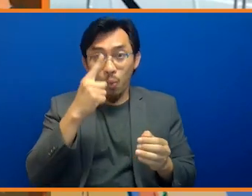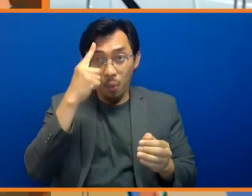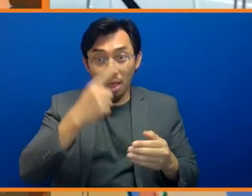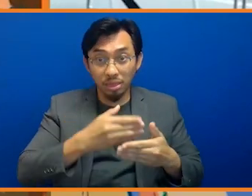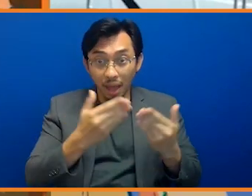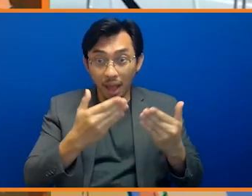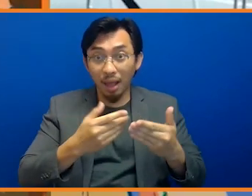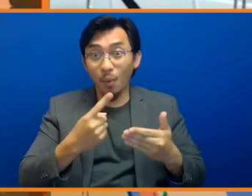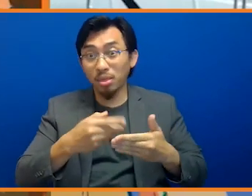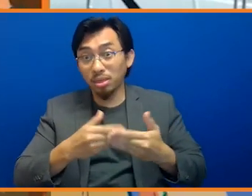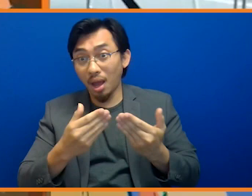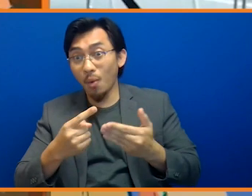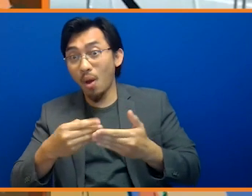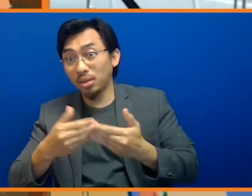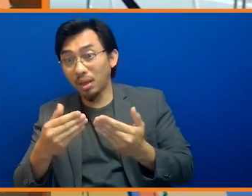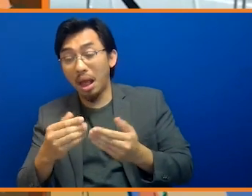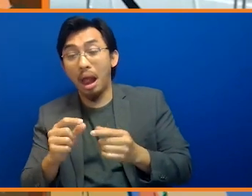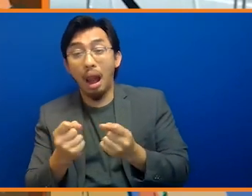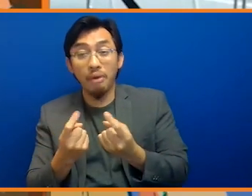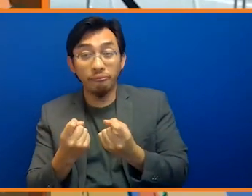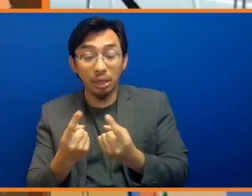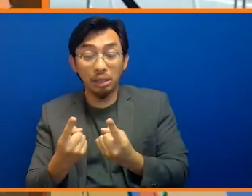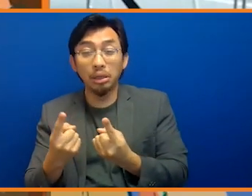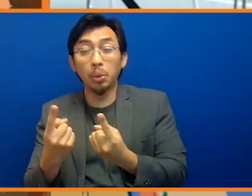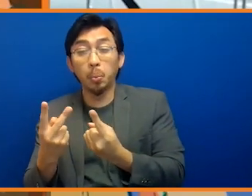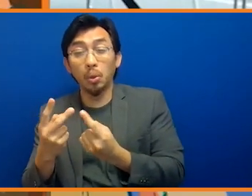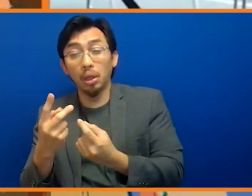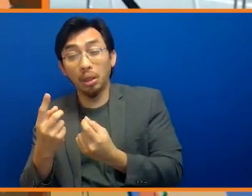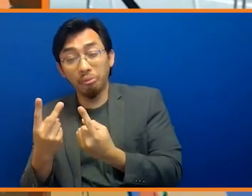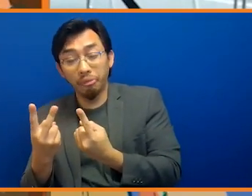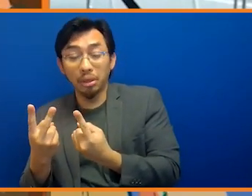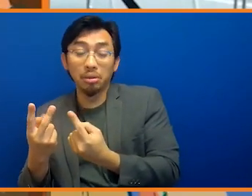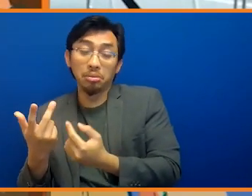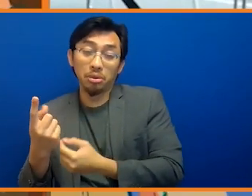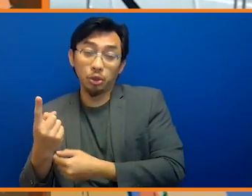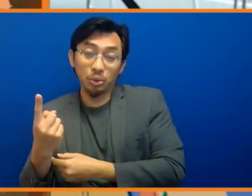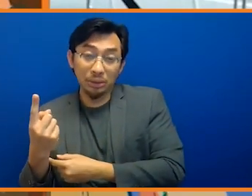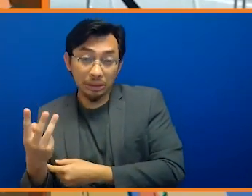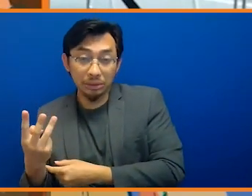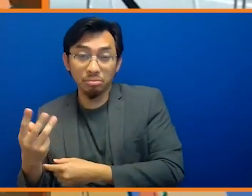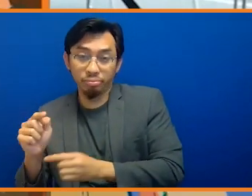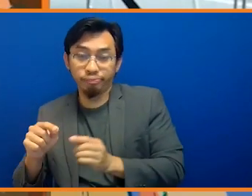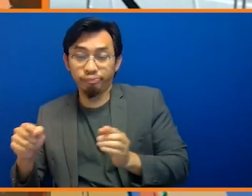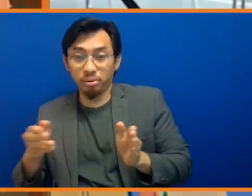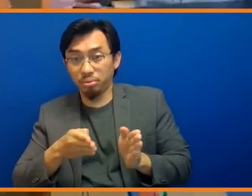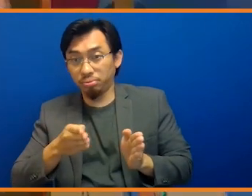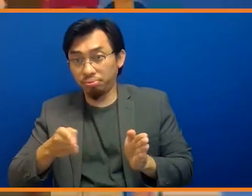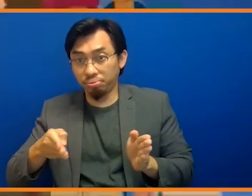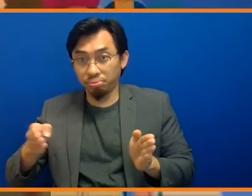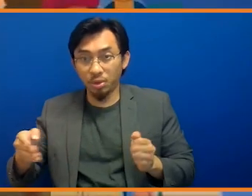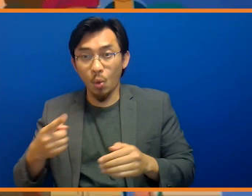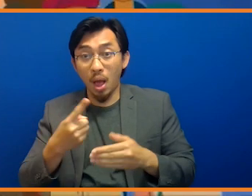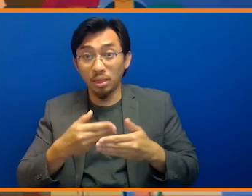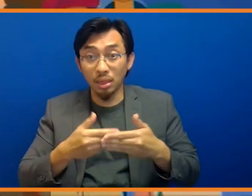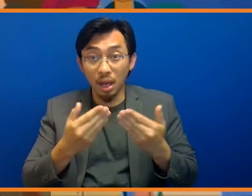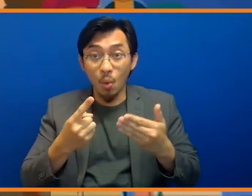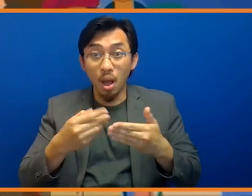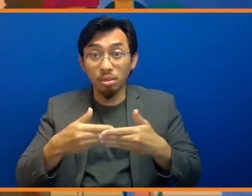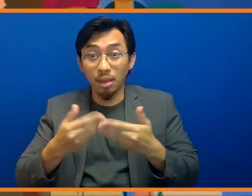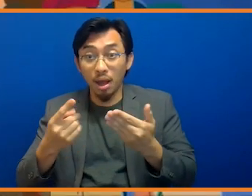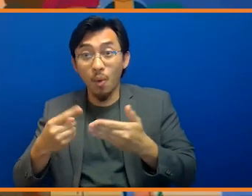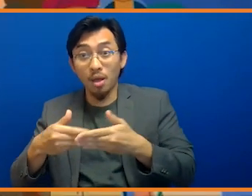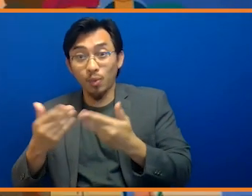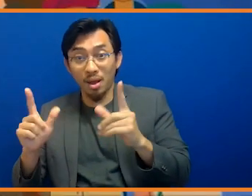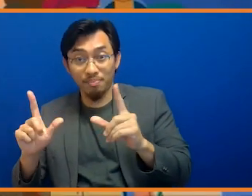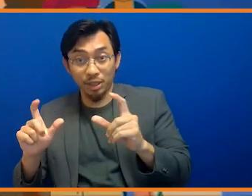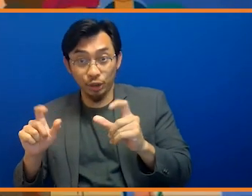from 11, 12, 13, 14. Of course, they cannot make the whole day by day in the one picture,